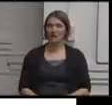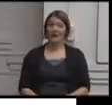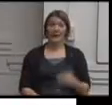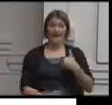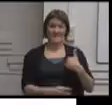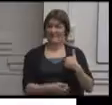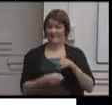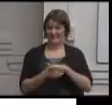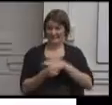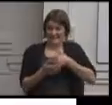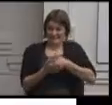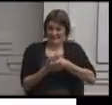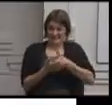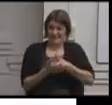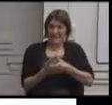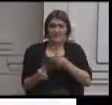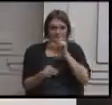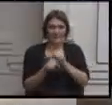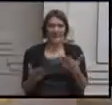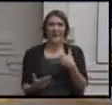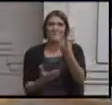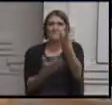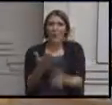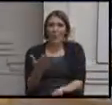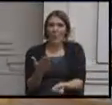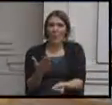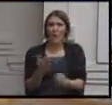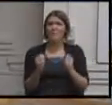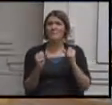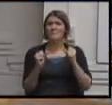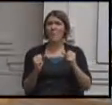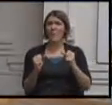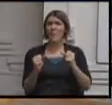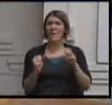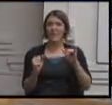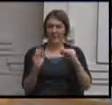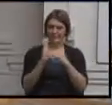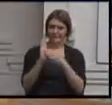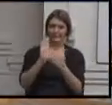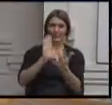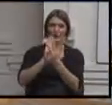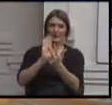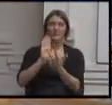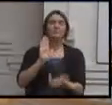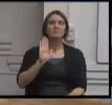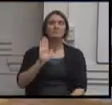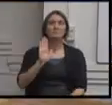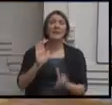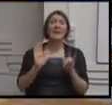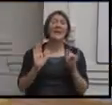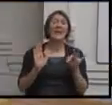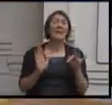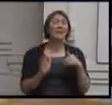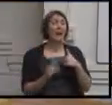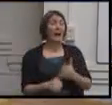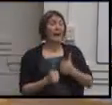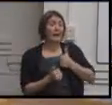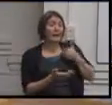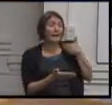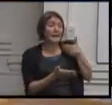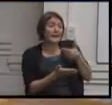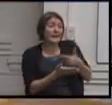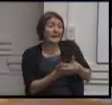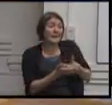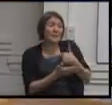So having both of those conditions would leave you in a 3. If you are merely within